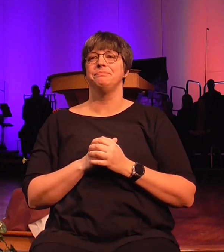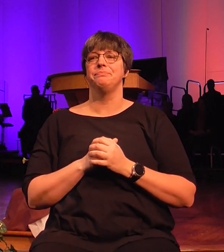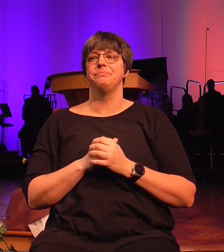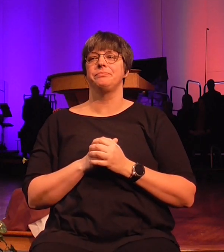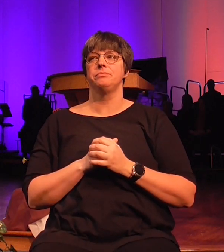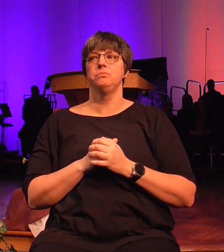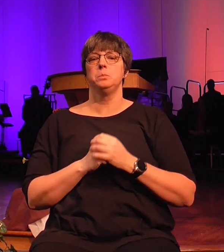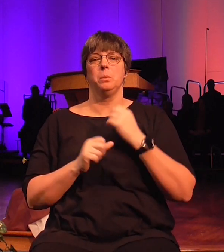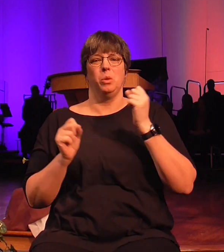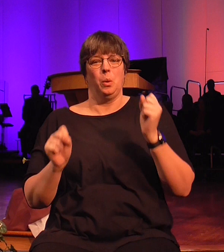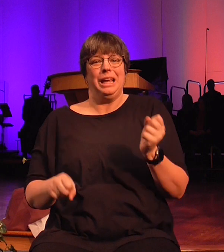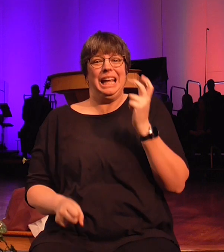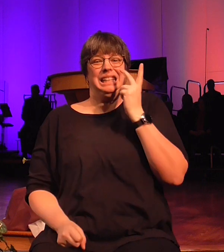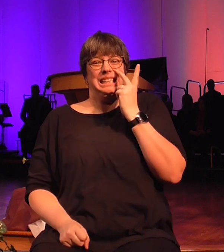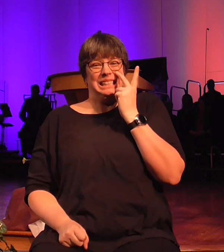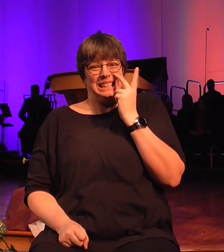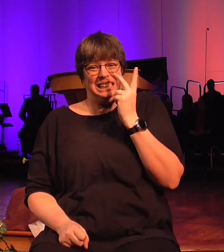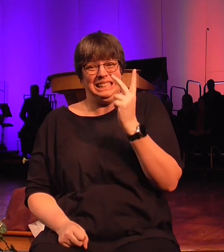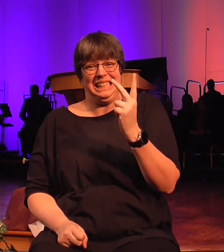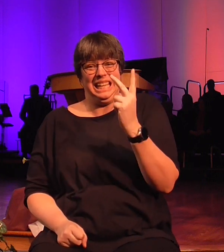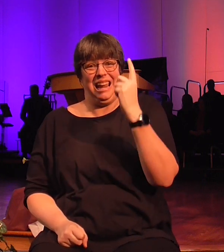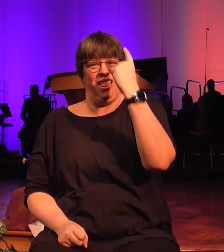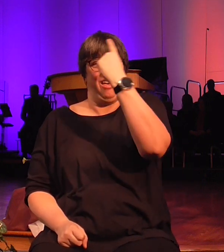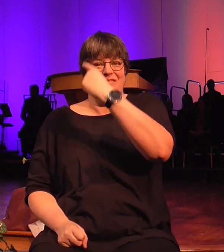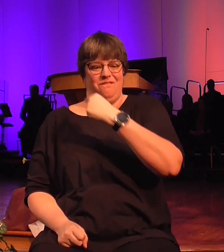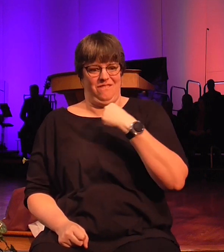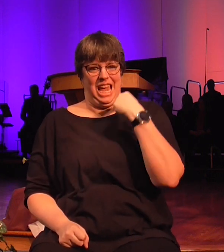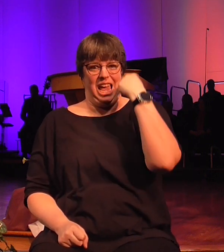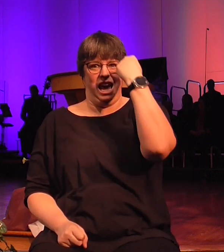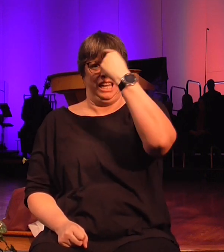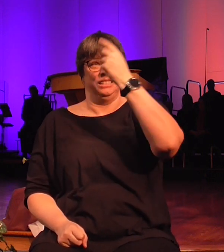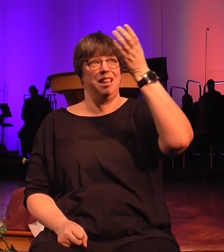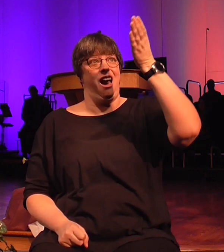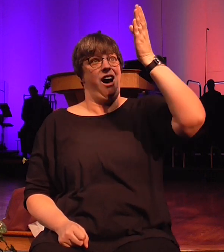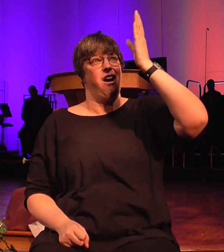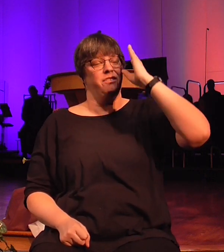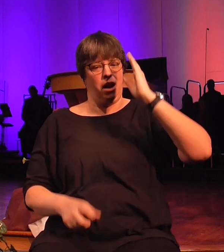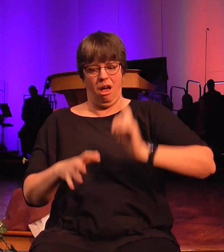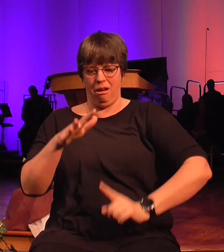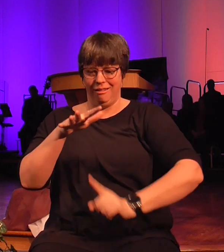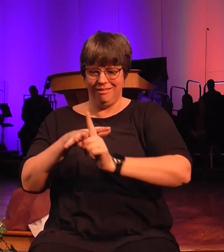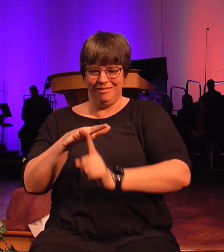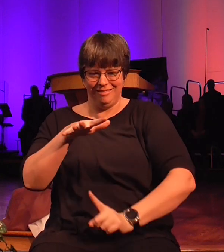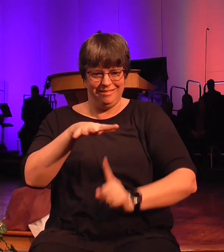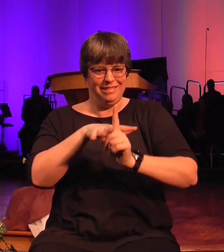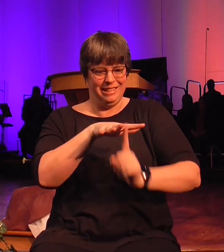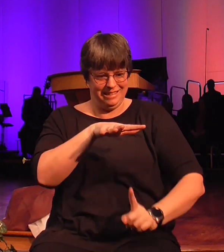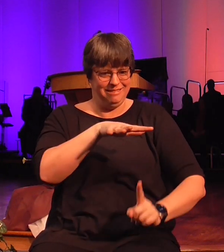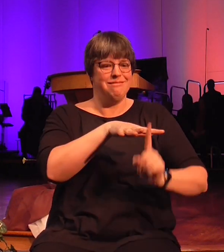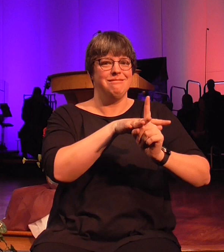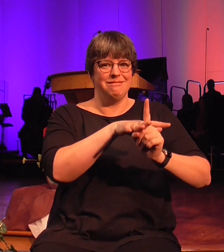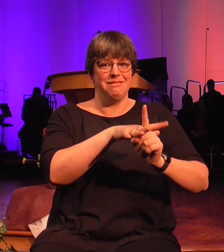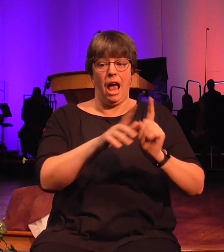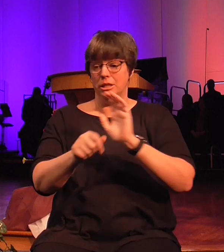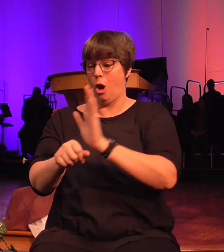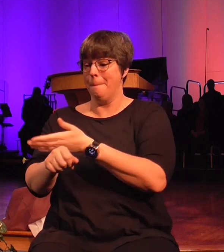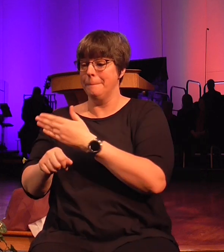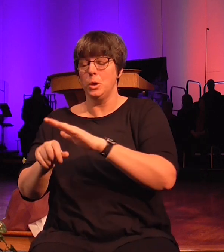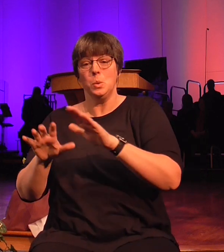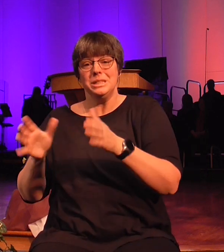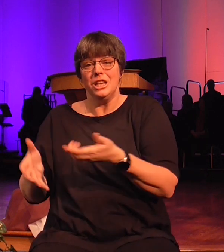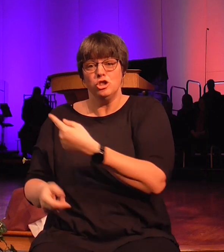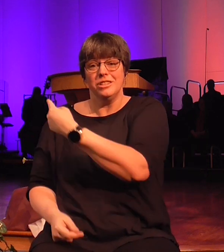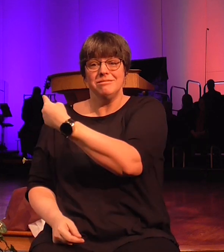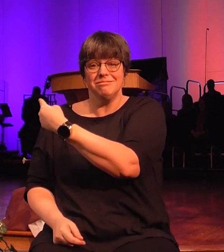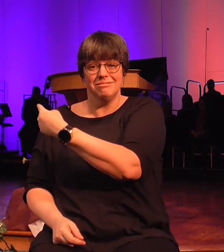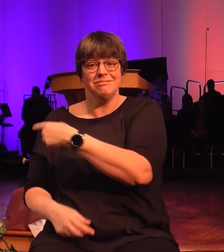we see the face of God showing up in so many ways, showing up as our